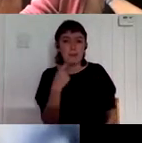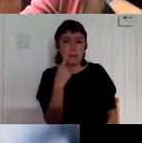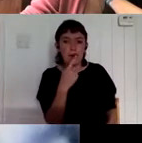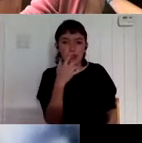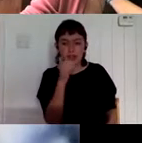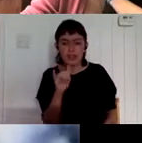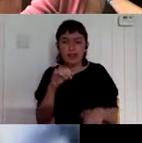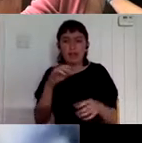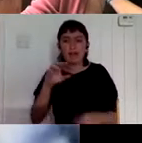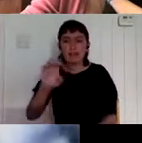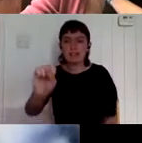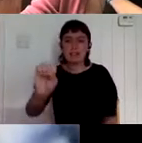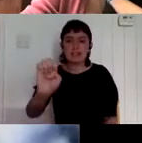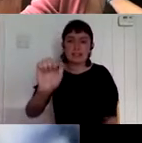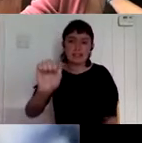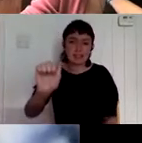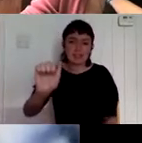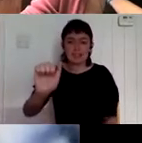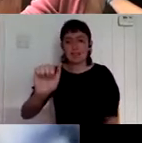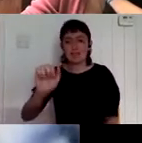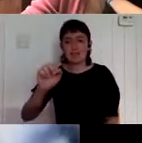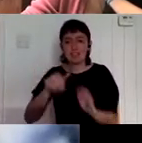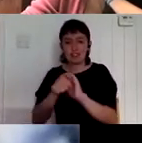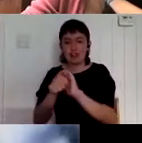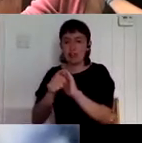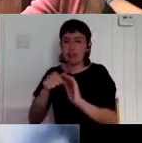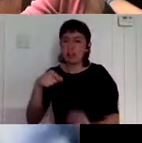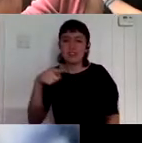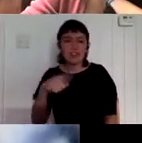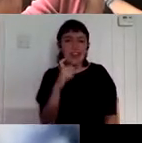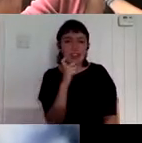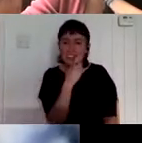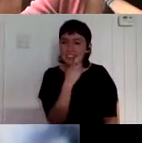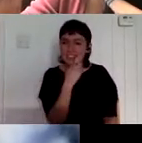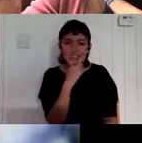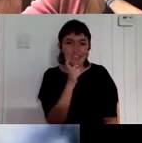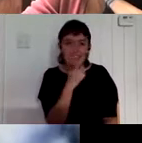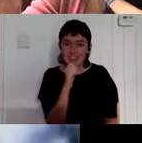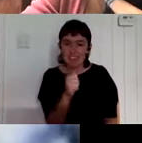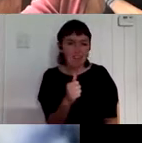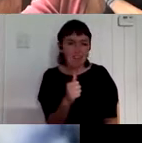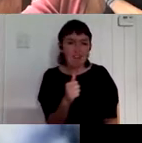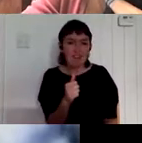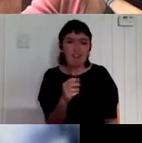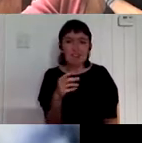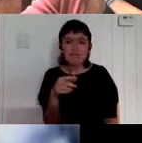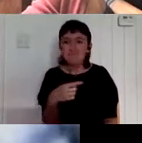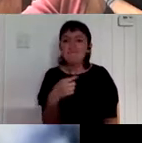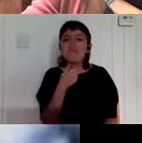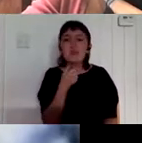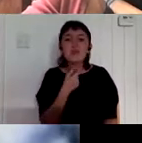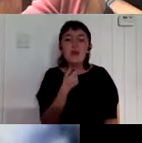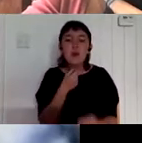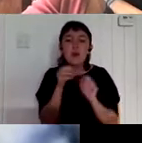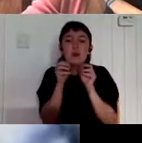And the reason, what you're looking at here aren't teeth. They're just like protrusions from the throat. And the reason they